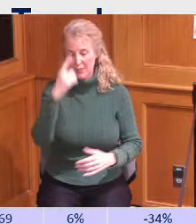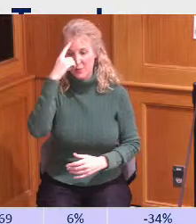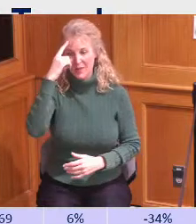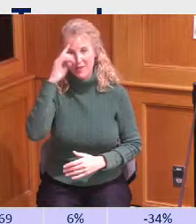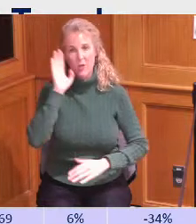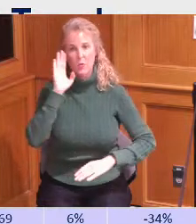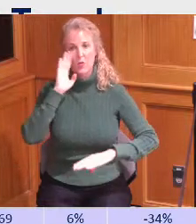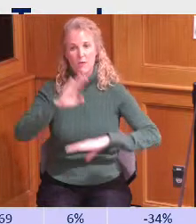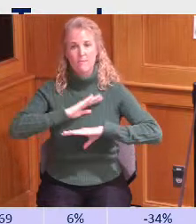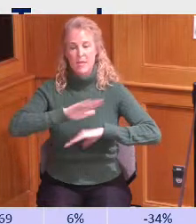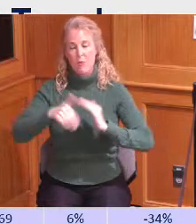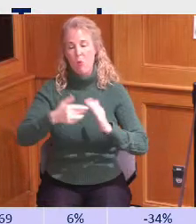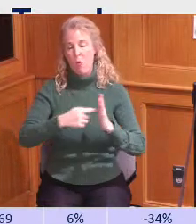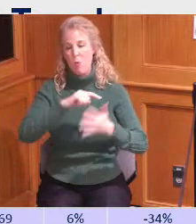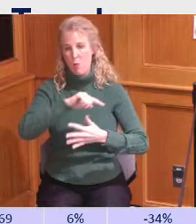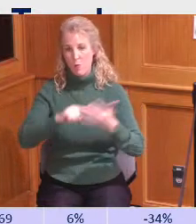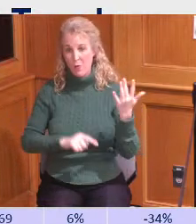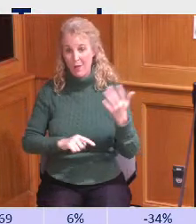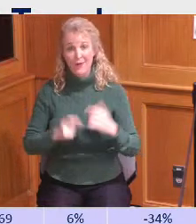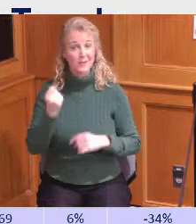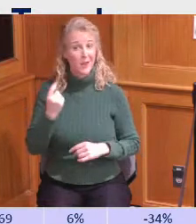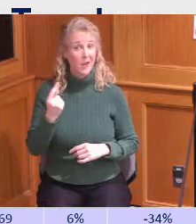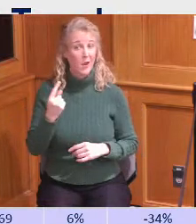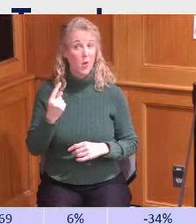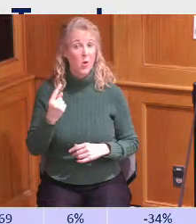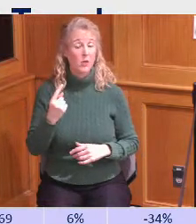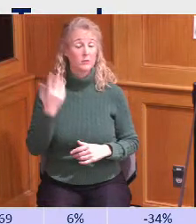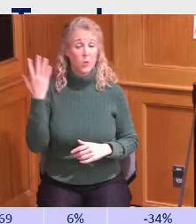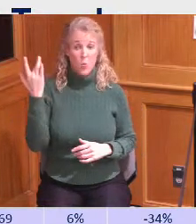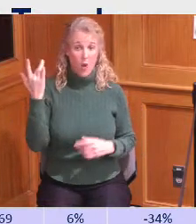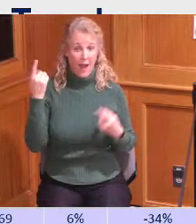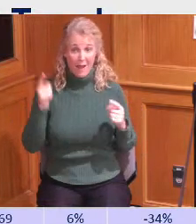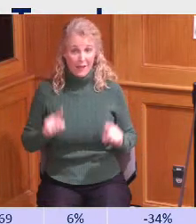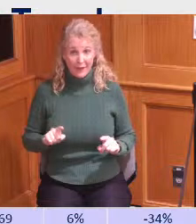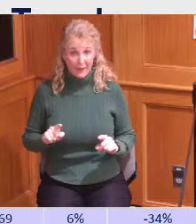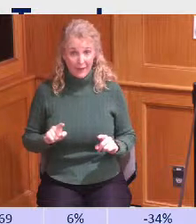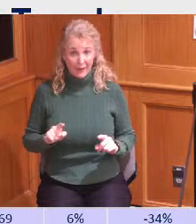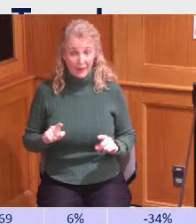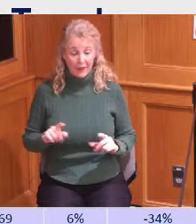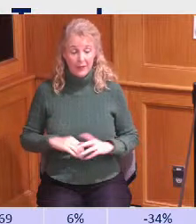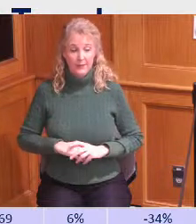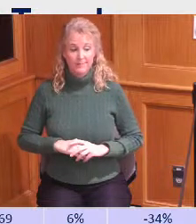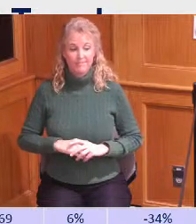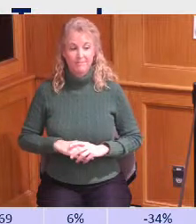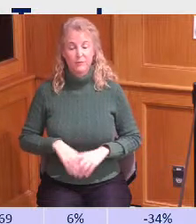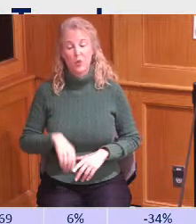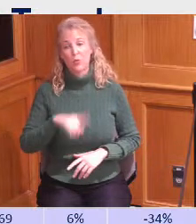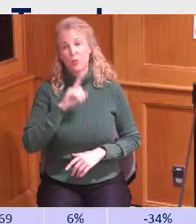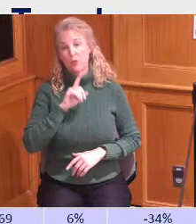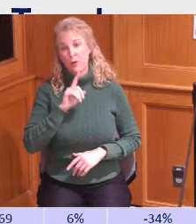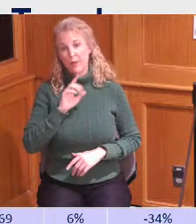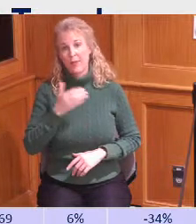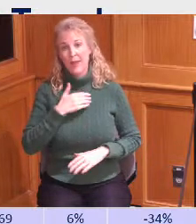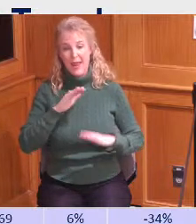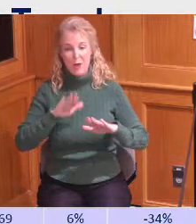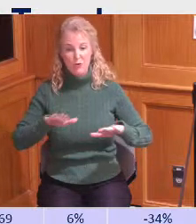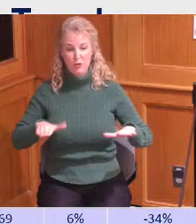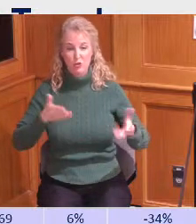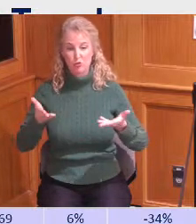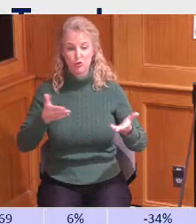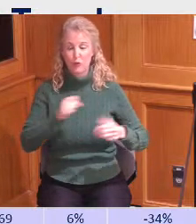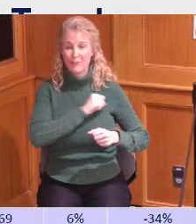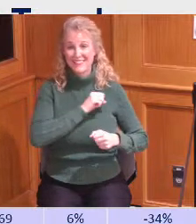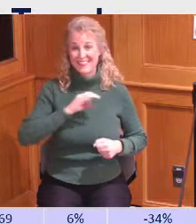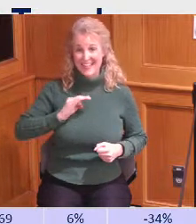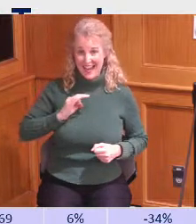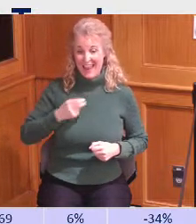government. Again, some of the things that I think that contributed to that, I want to give a lot of credit to our children's services staff, our